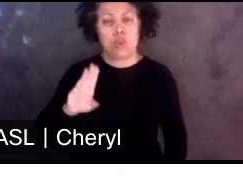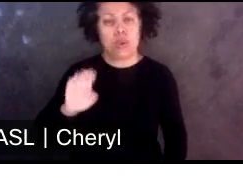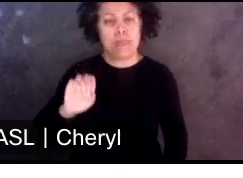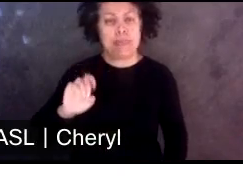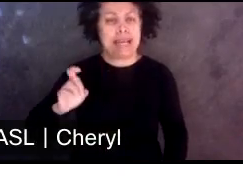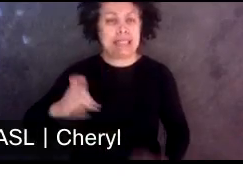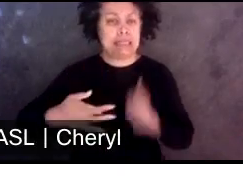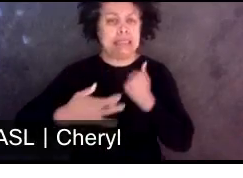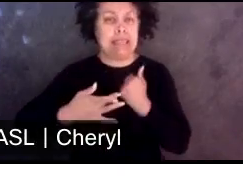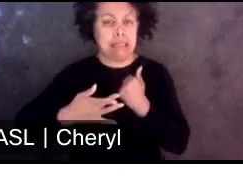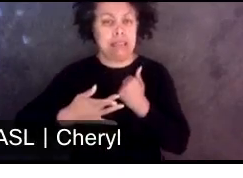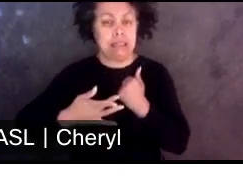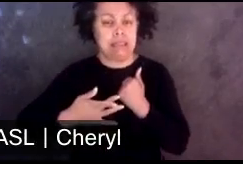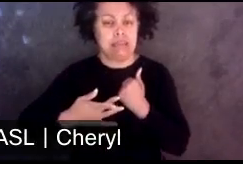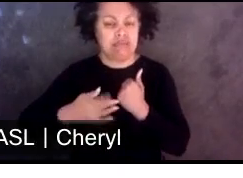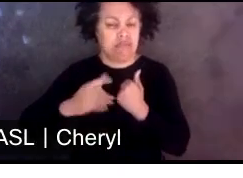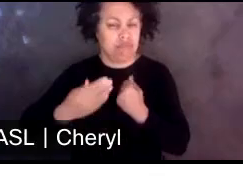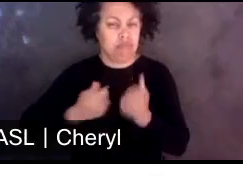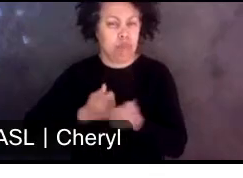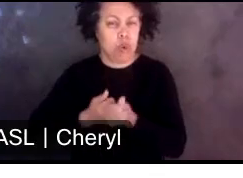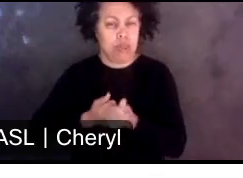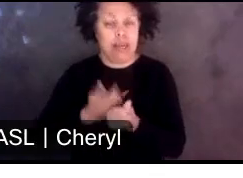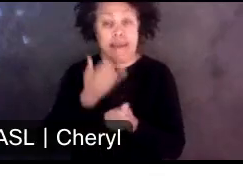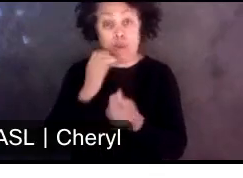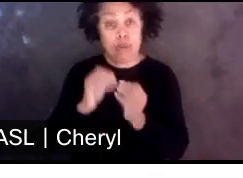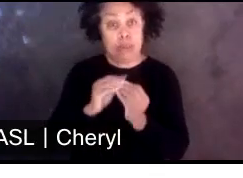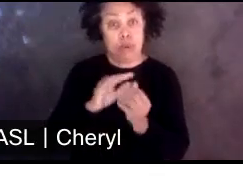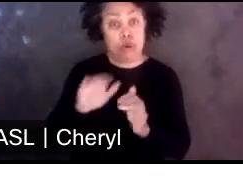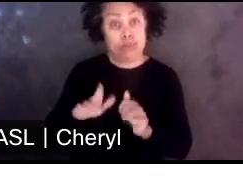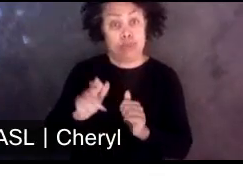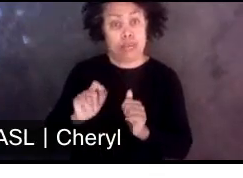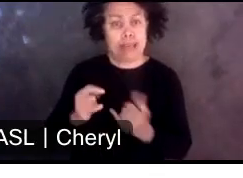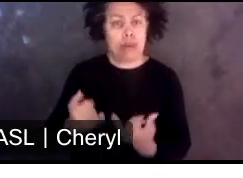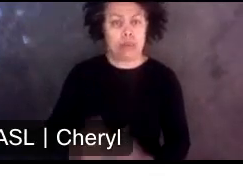support. Carla will post that phone number in the chat box.